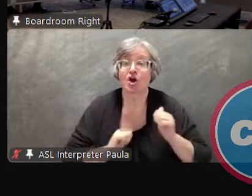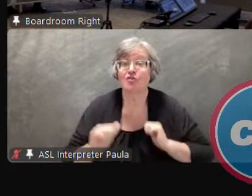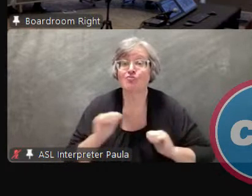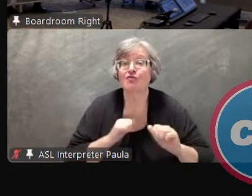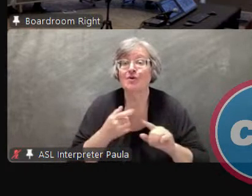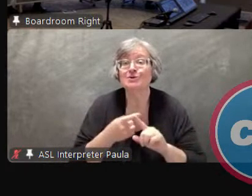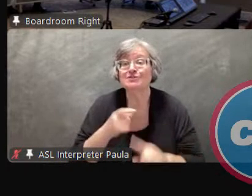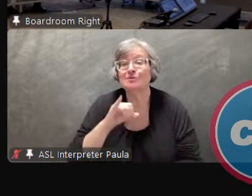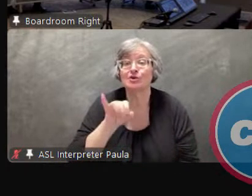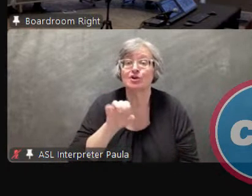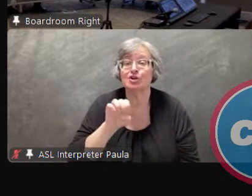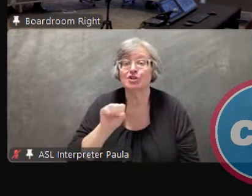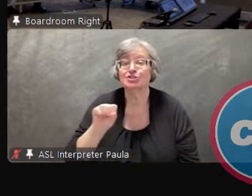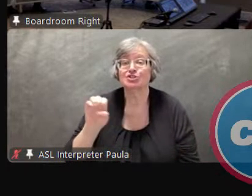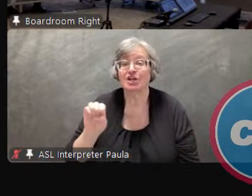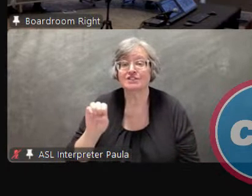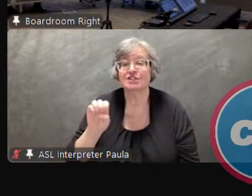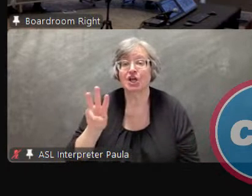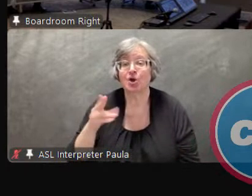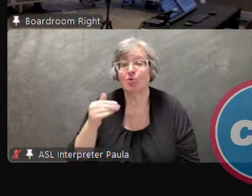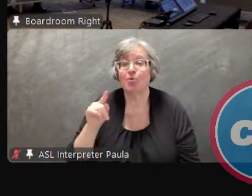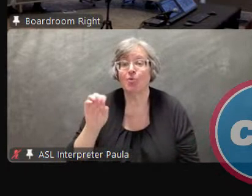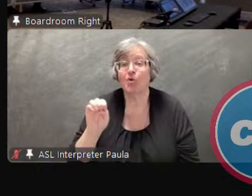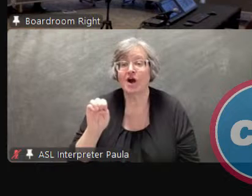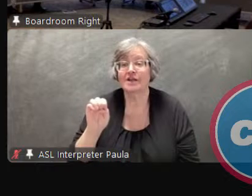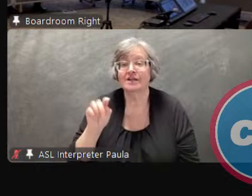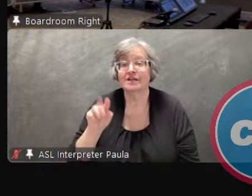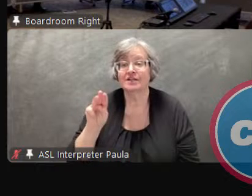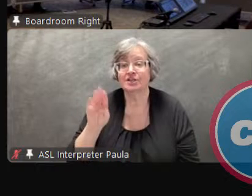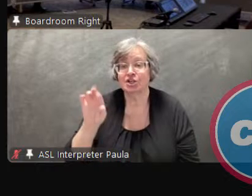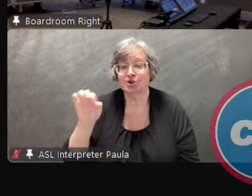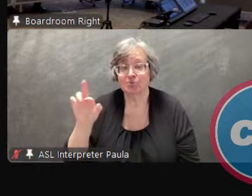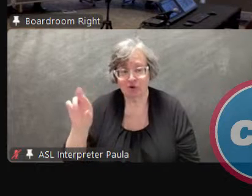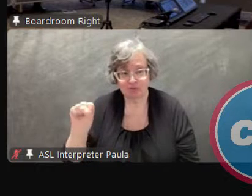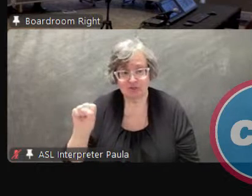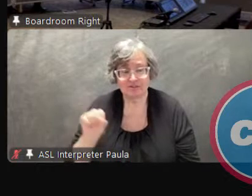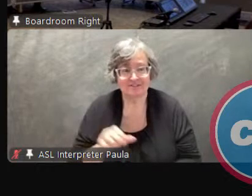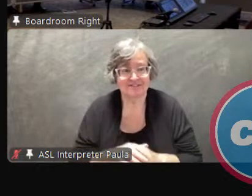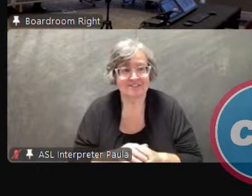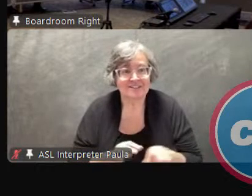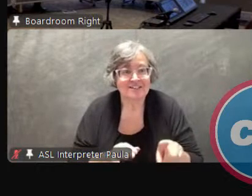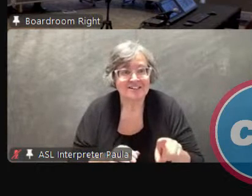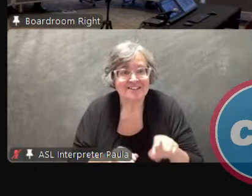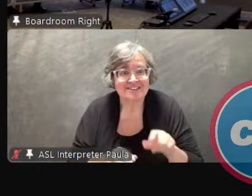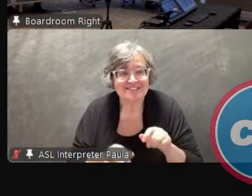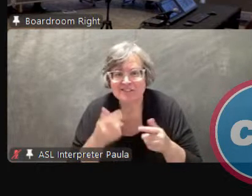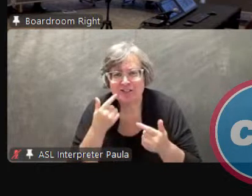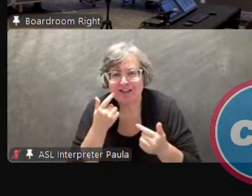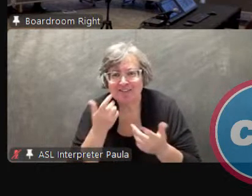Tumblers. Another wonderful jumping is me.